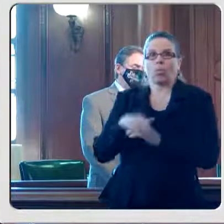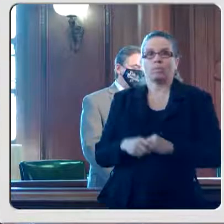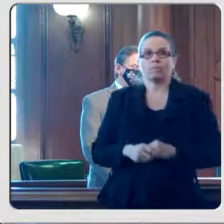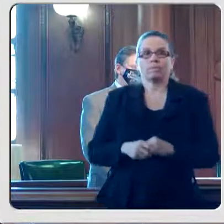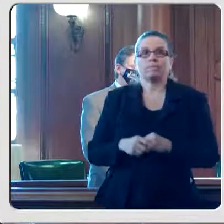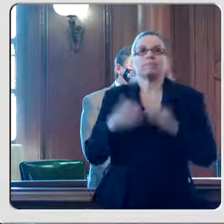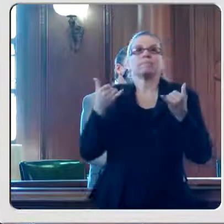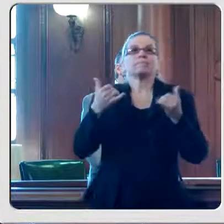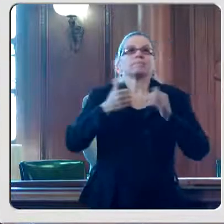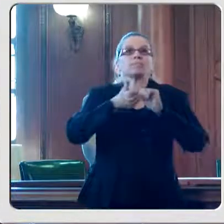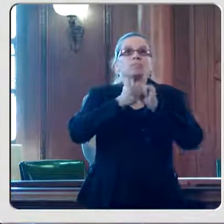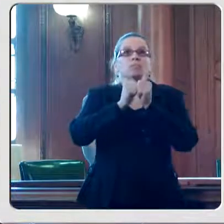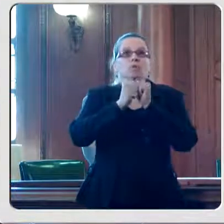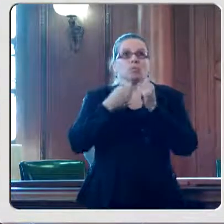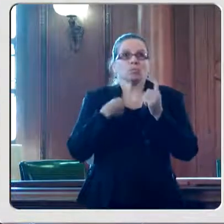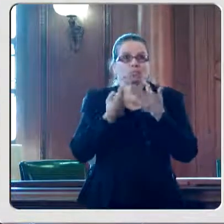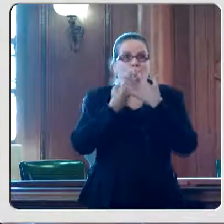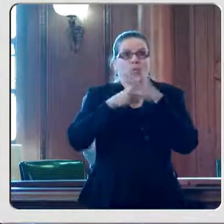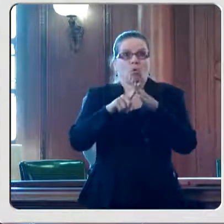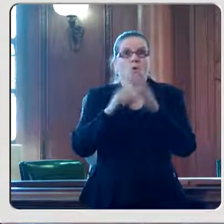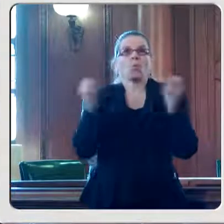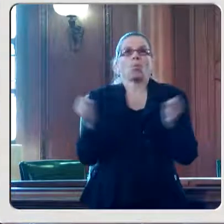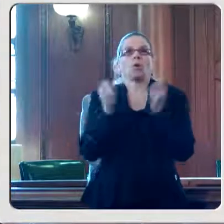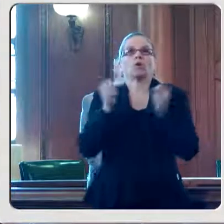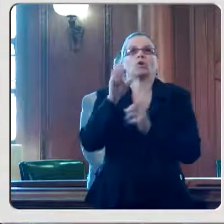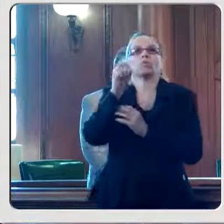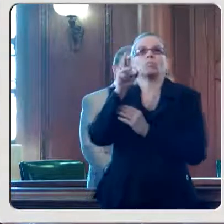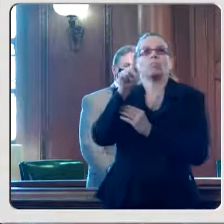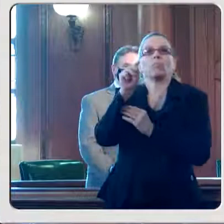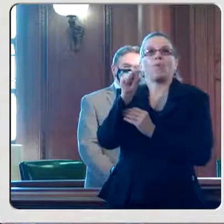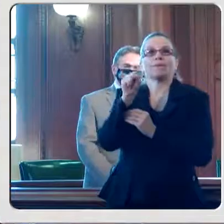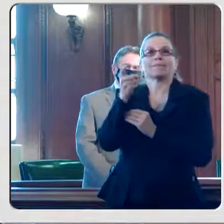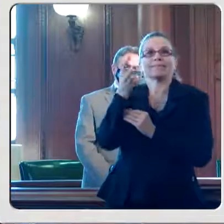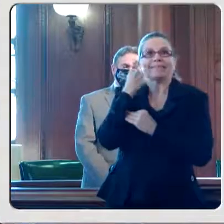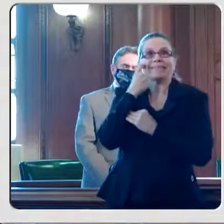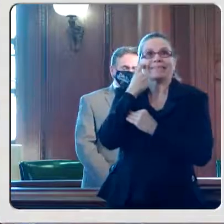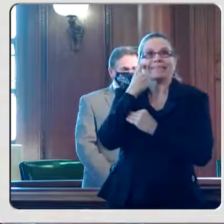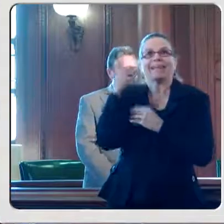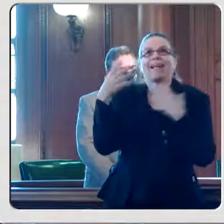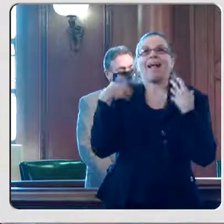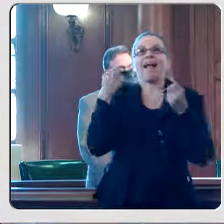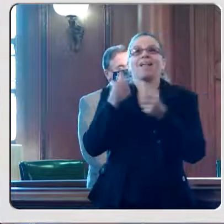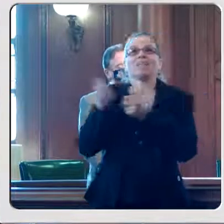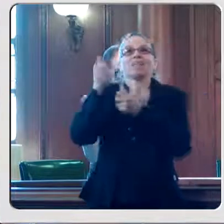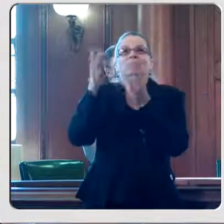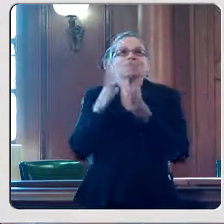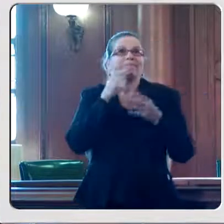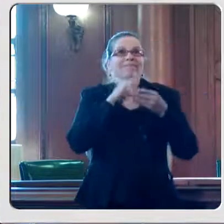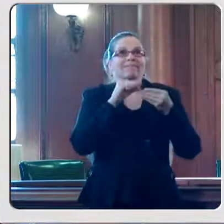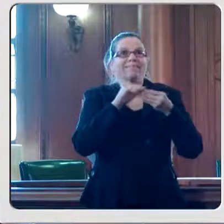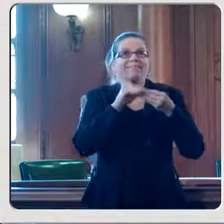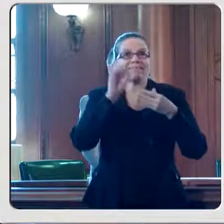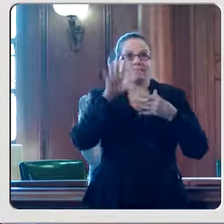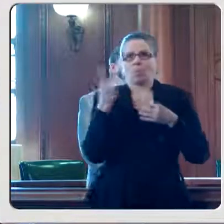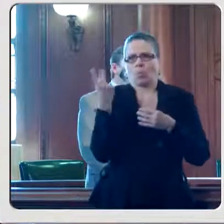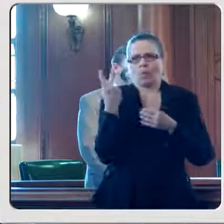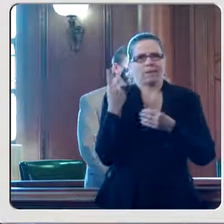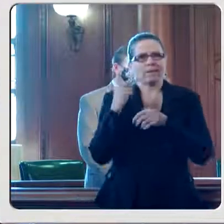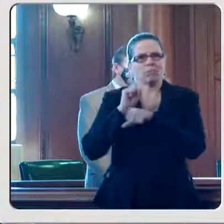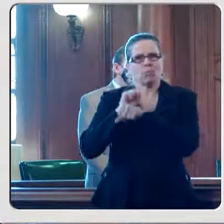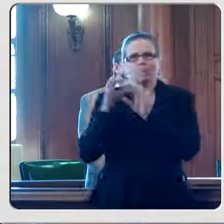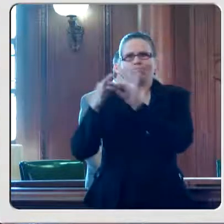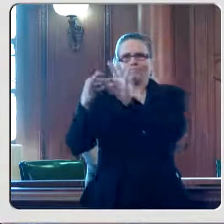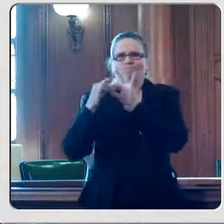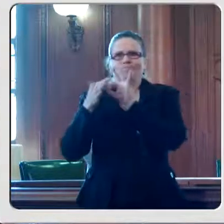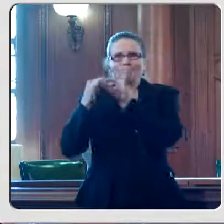winter sports. And, you know, as our health commissioner said, who's been working with us since the beginning on the sports program, it's